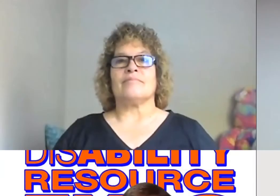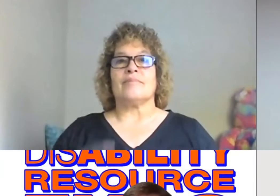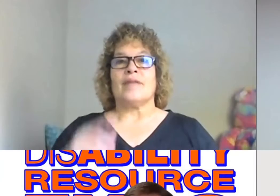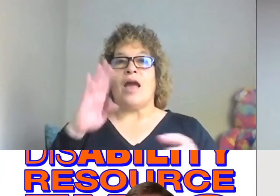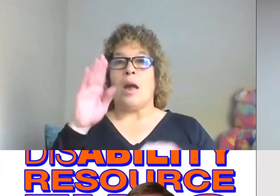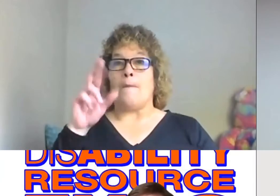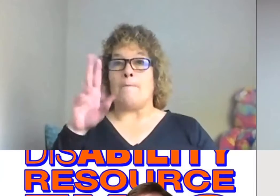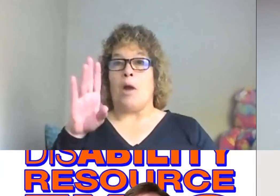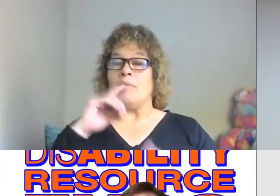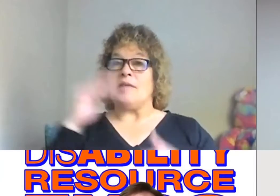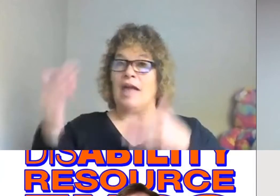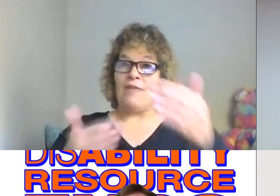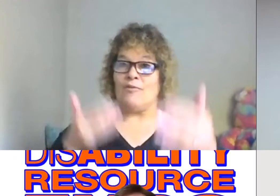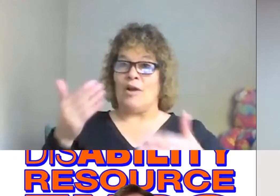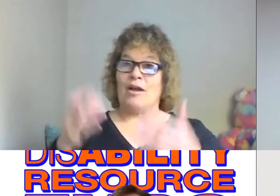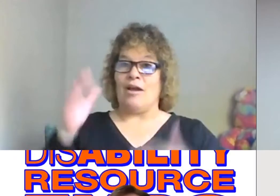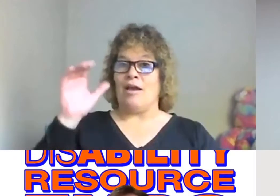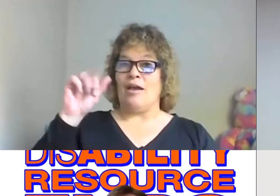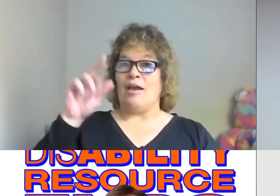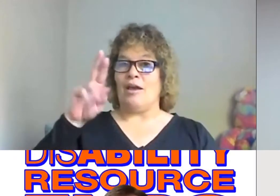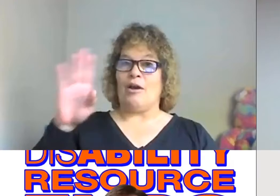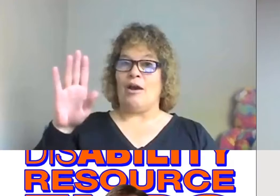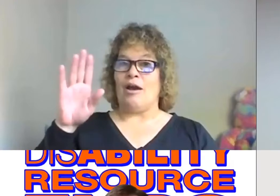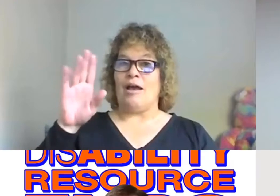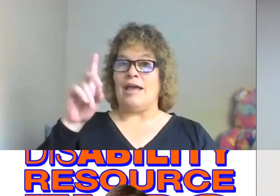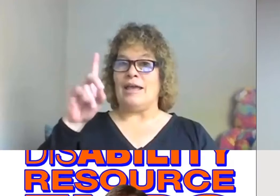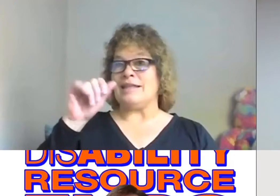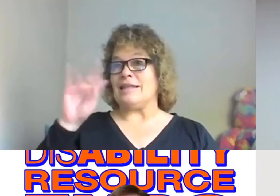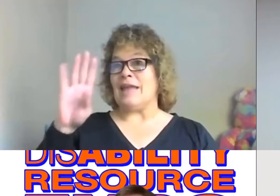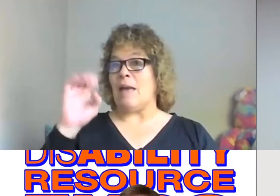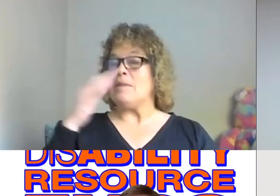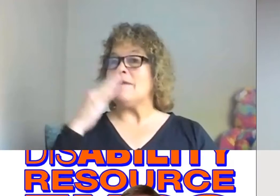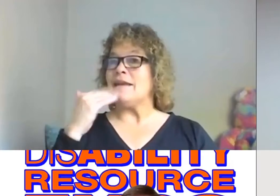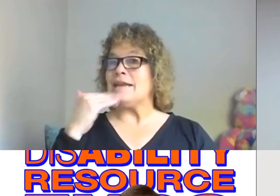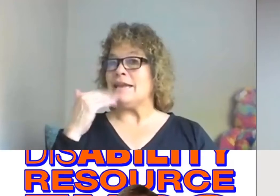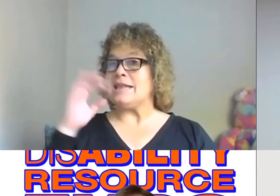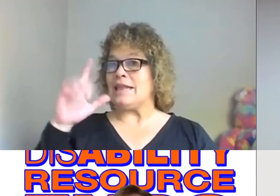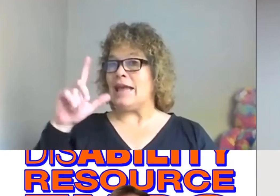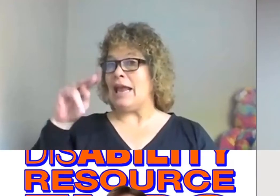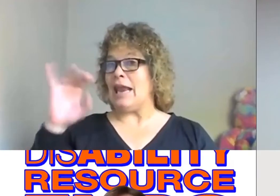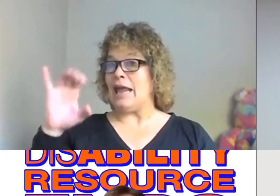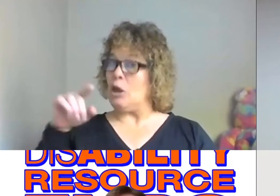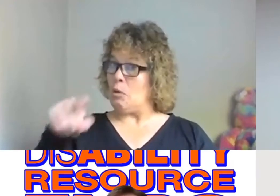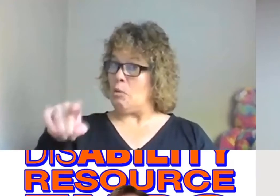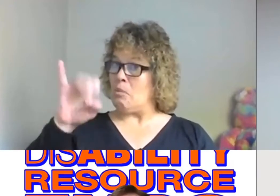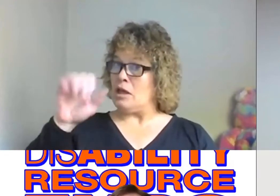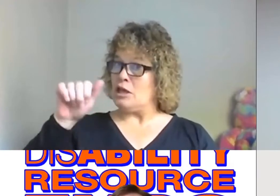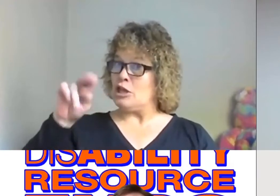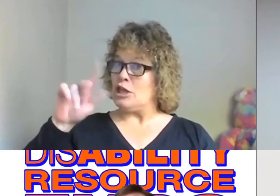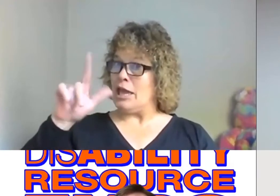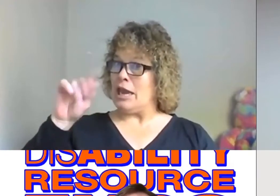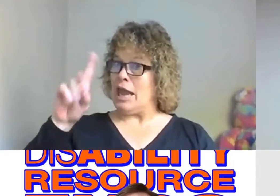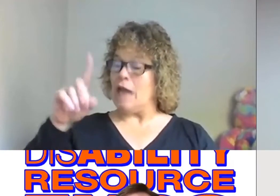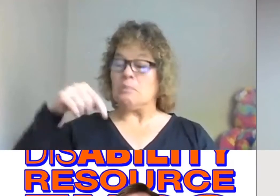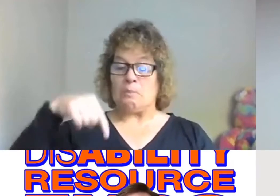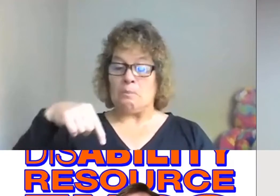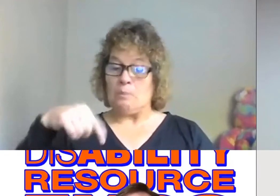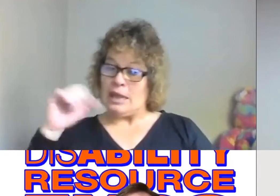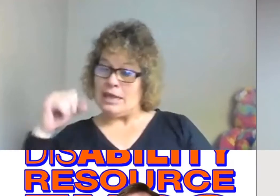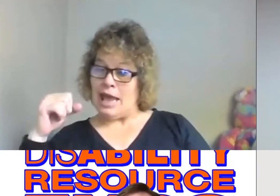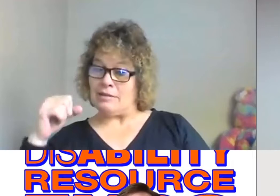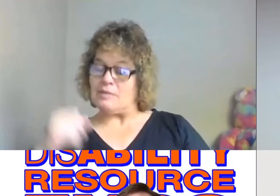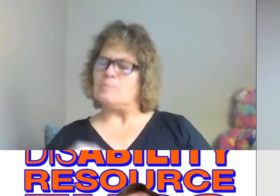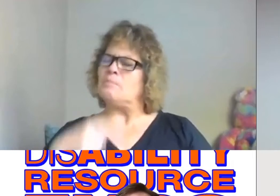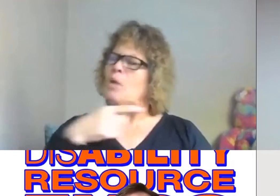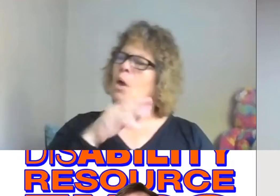Welcome, Carl Diabetes Clinic, and you're Jean Land? Yes. So Jean, we're happy to have you here. Can you tell us a little bit